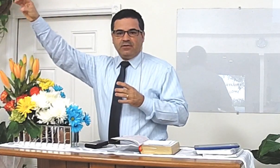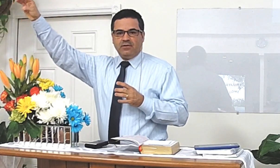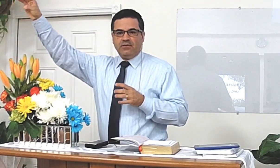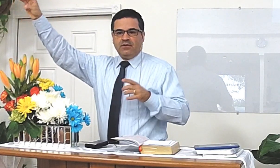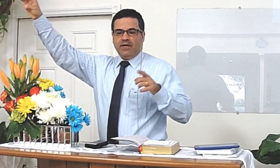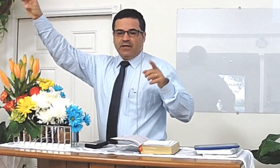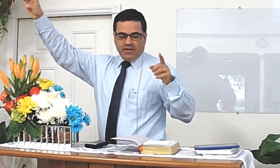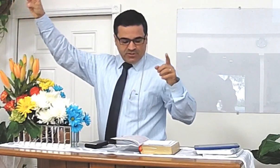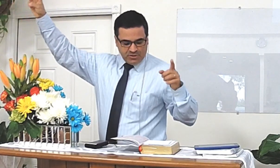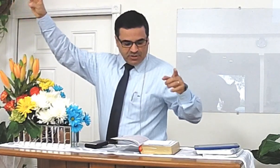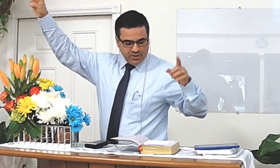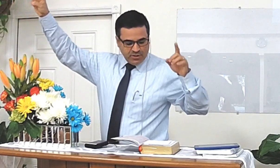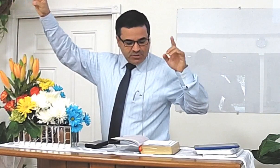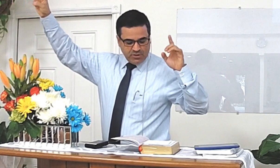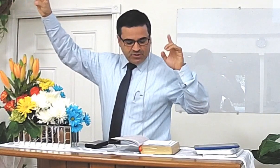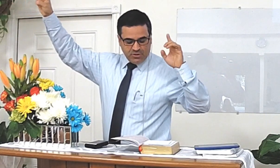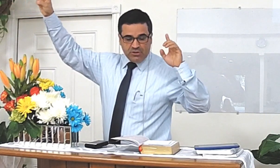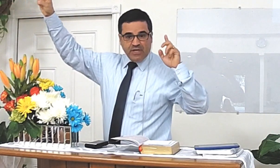the Word,